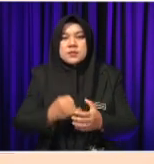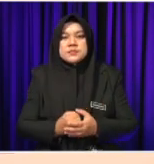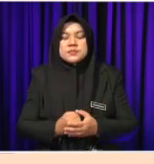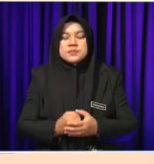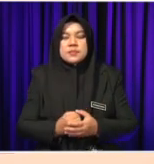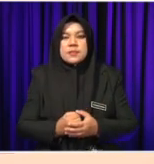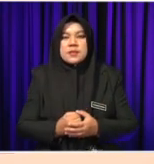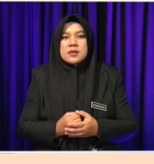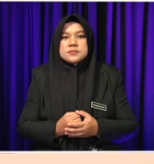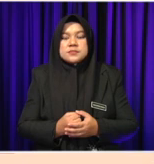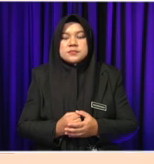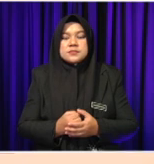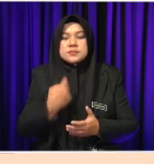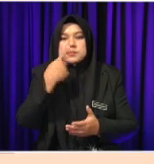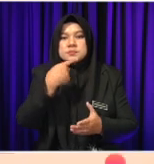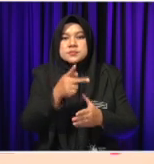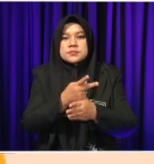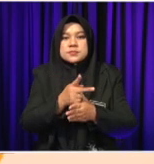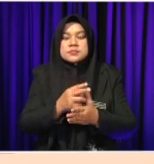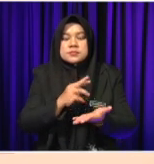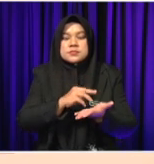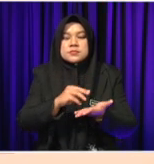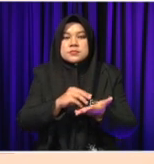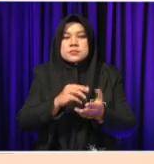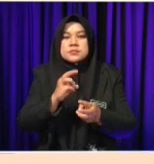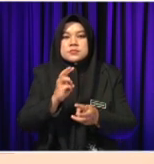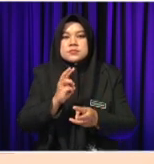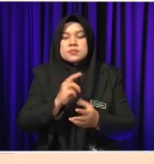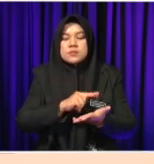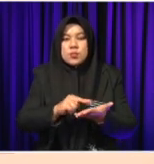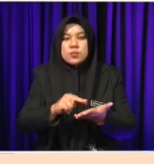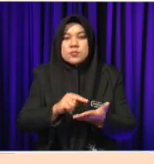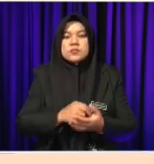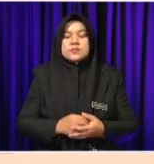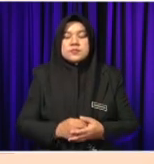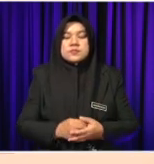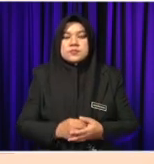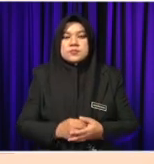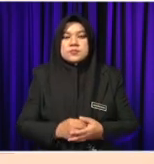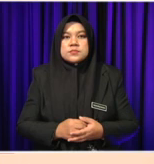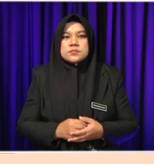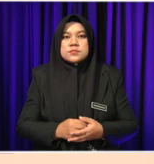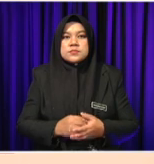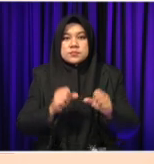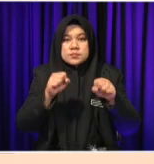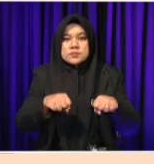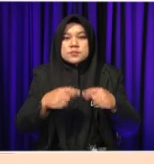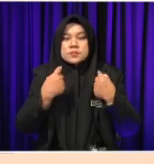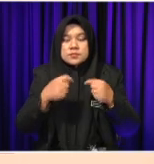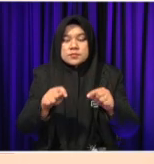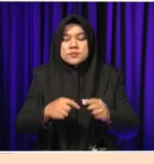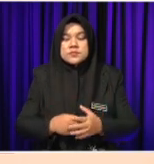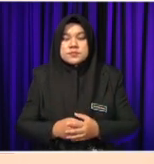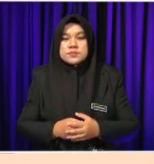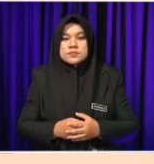Exactly. So, come, anyone wants to share your moral values taken from the poem? Anyone? All right. right. Madam, can I give a try? Yes,